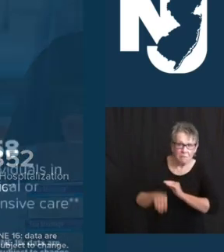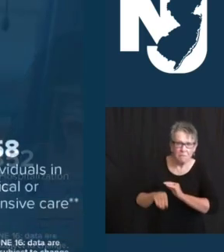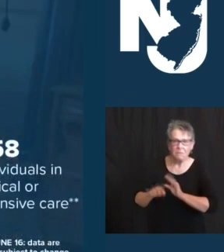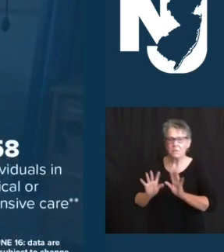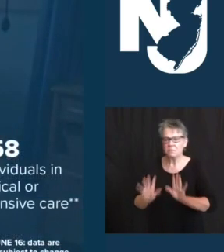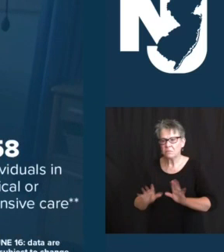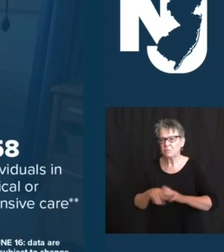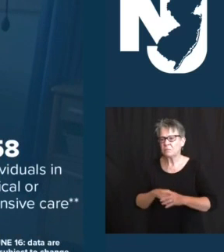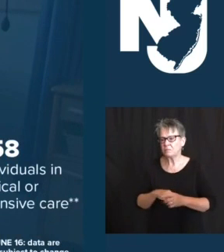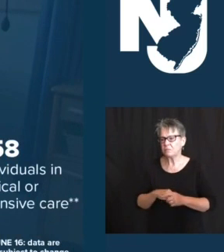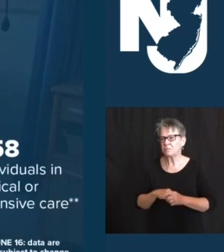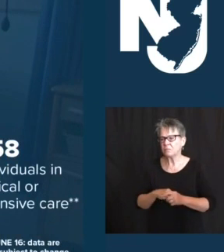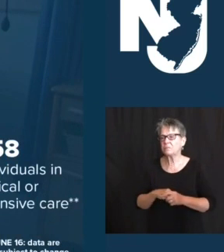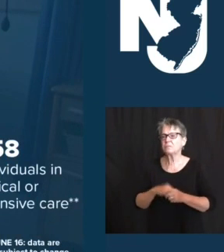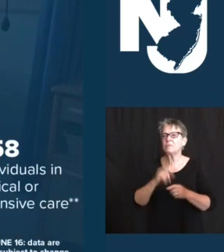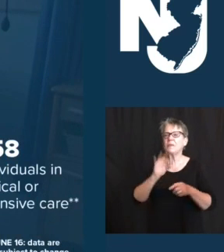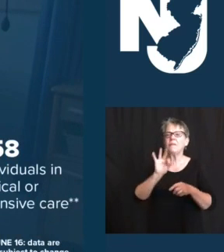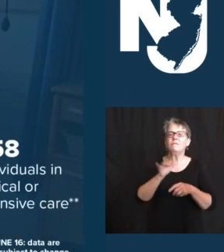care positivity,